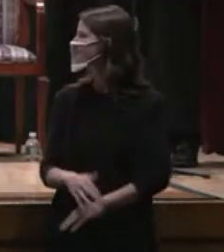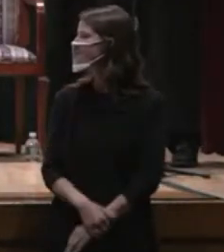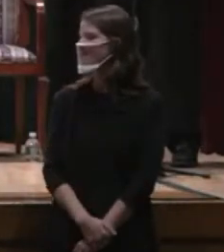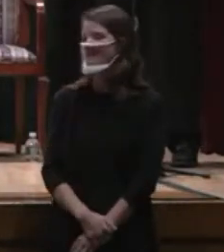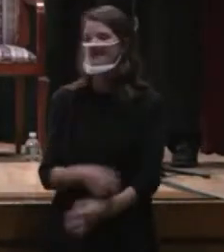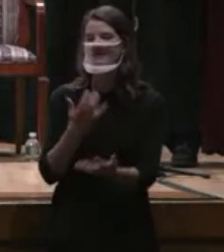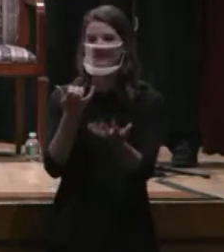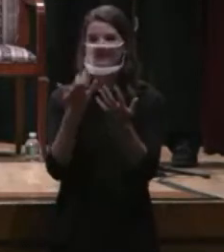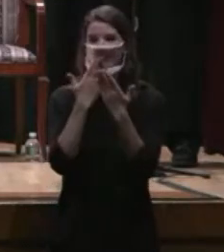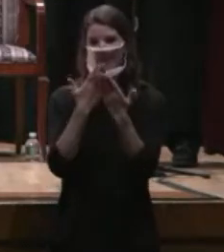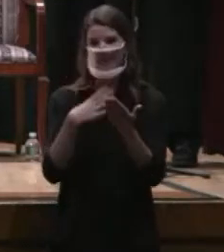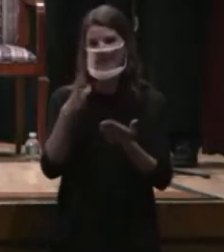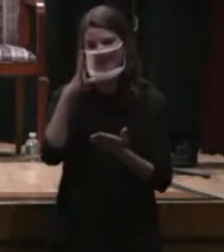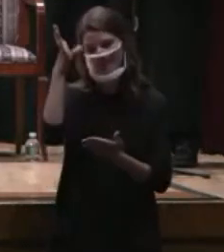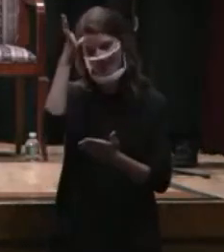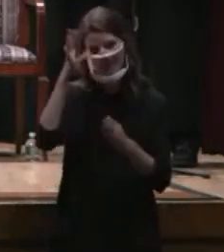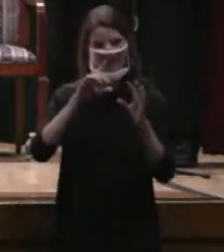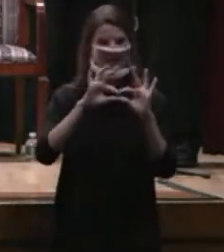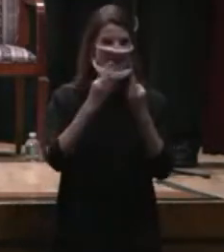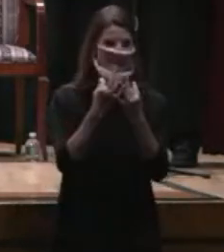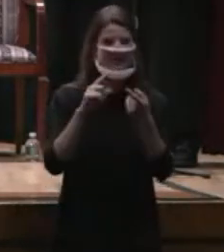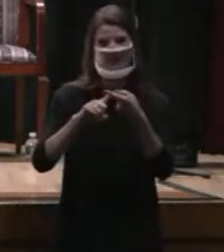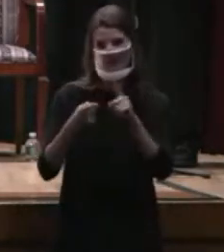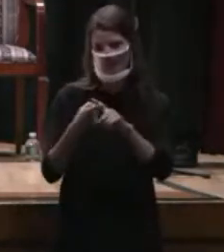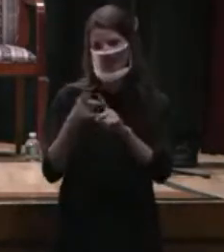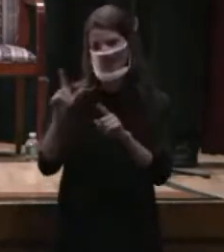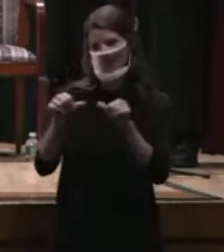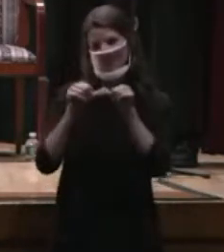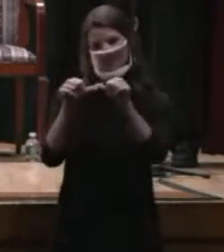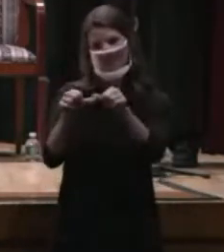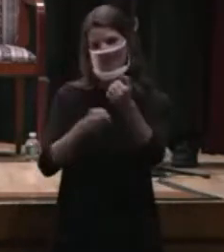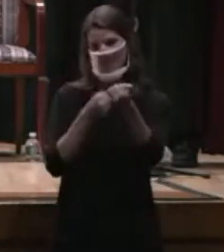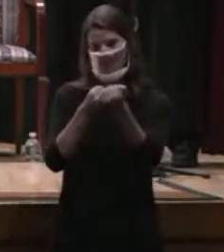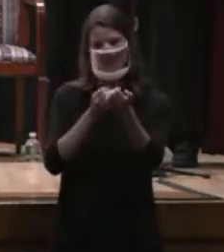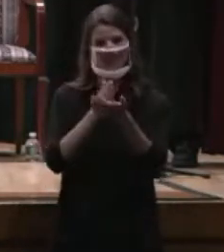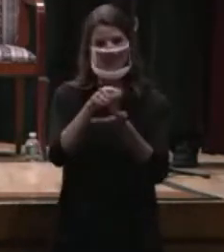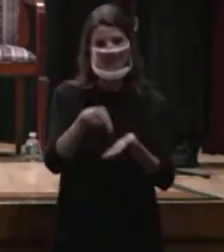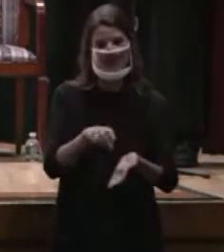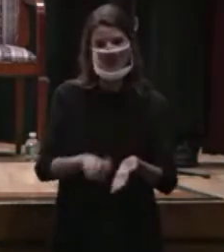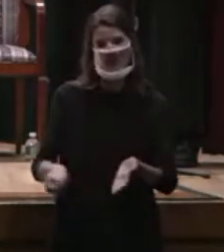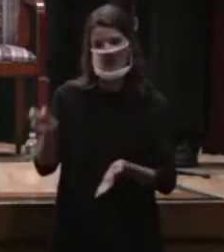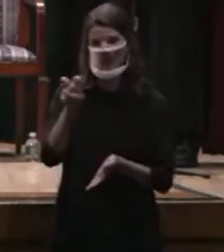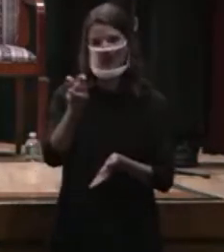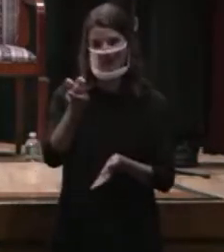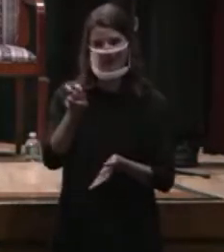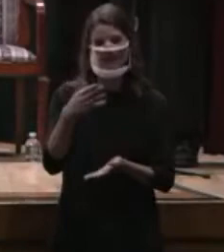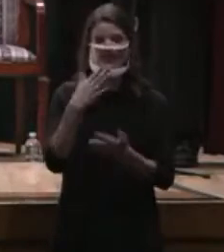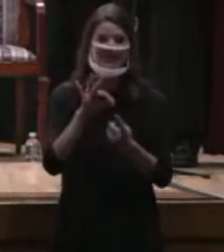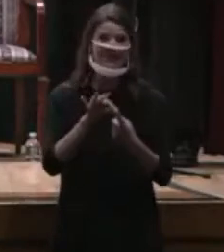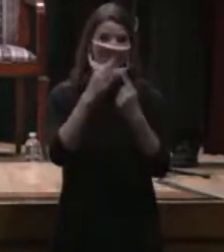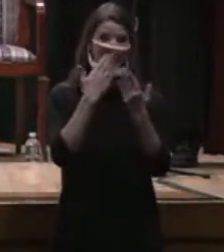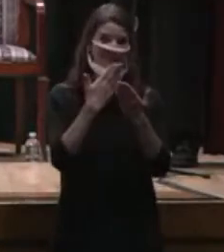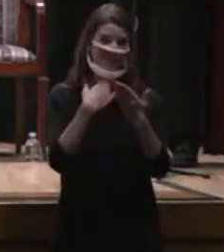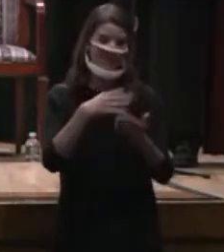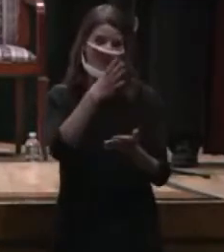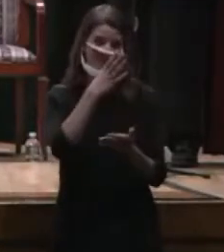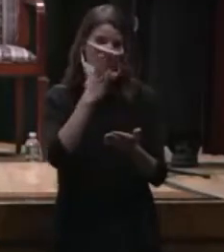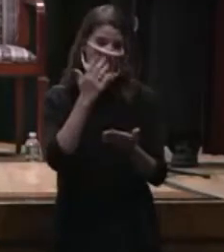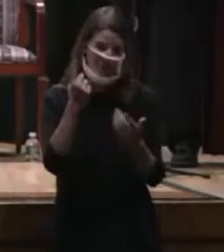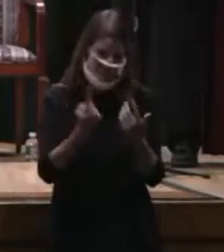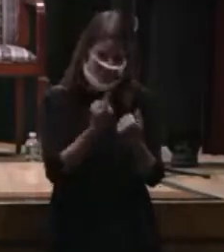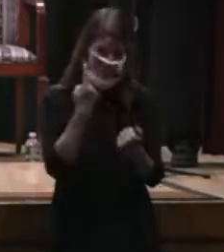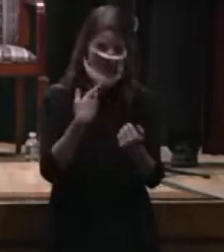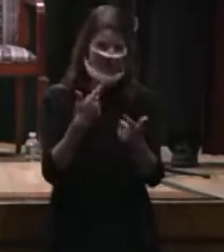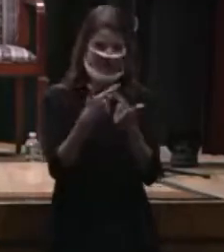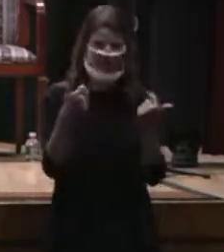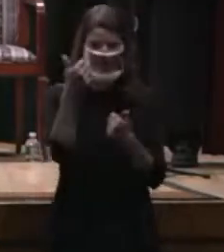I would like to thank my parents, family, and friends for their constant support throughout this journey. A special thank you to my mom for always being